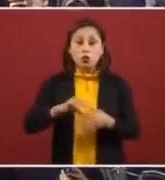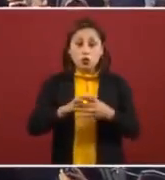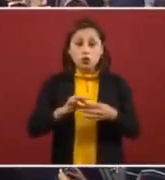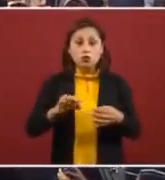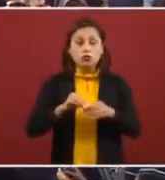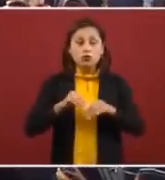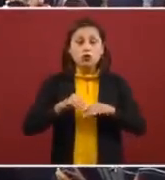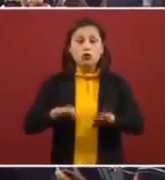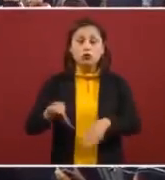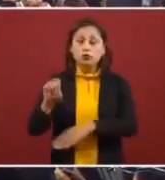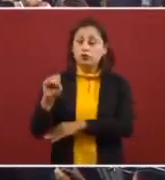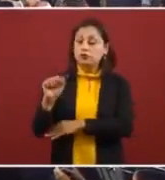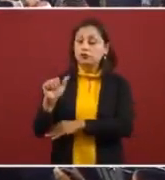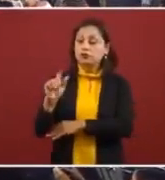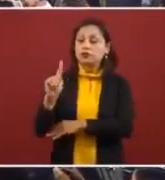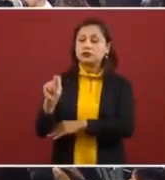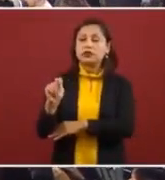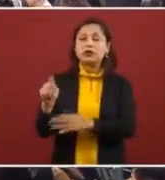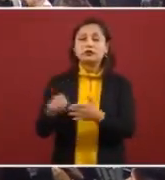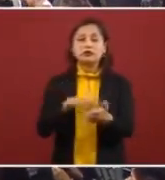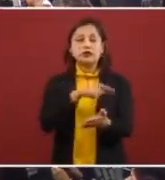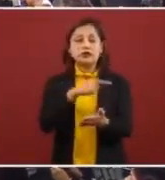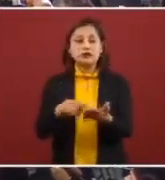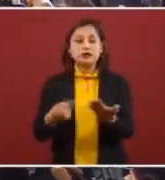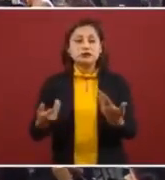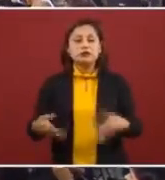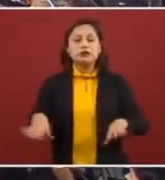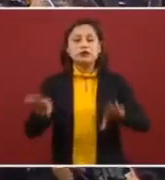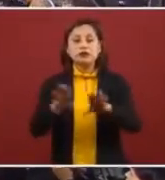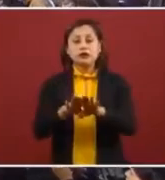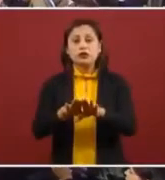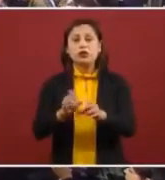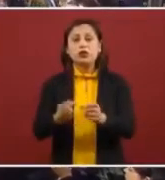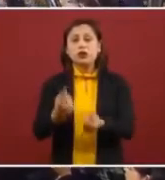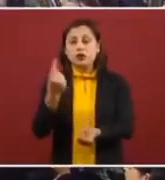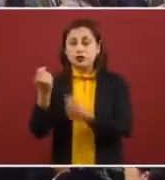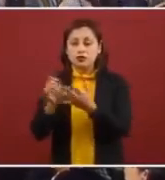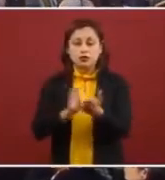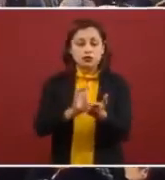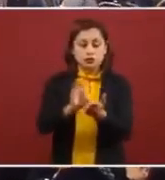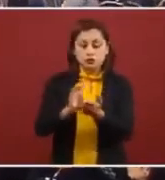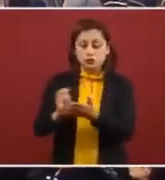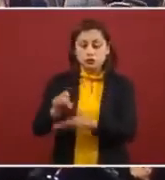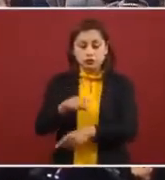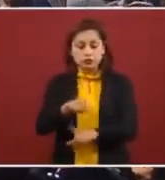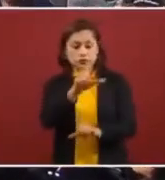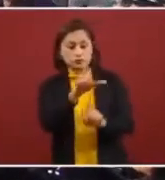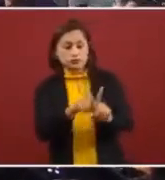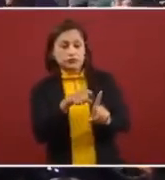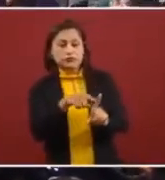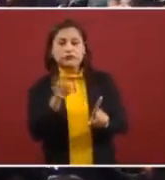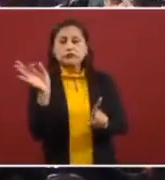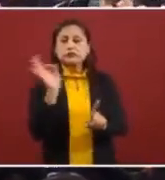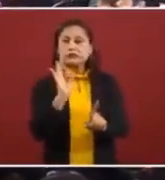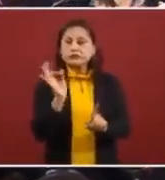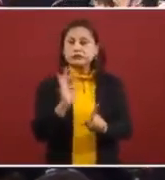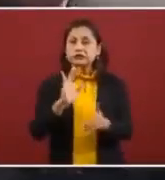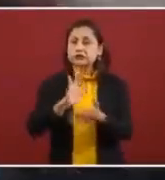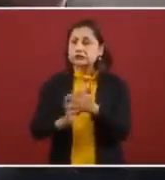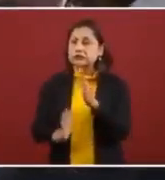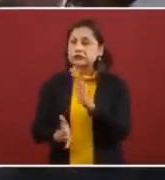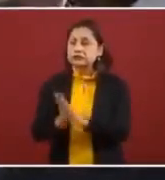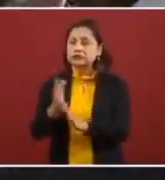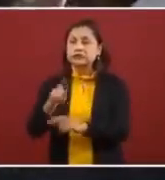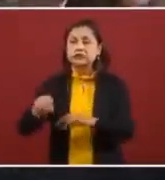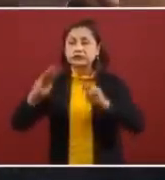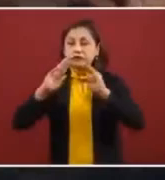Today, they let us know that they canceled credit. That